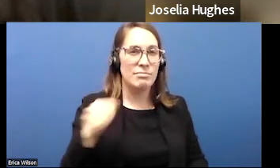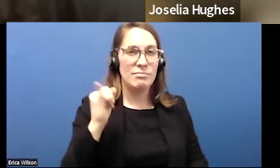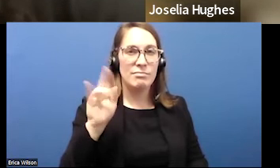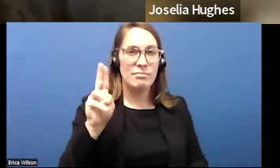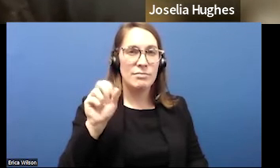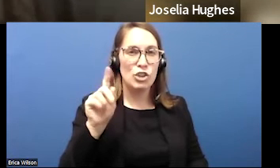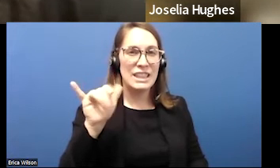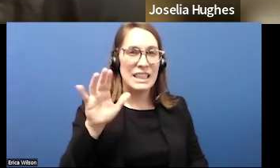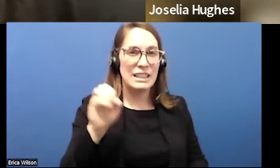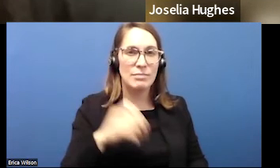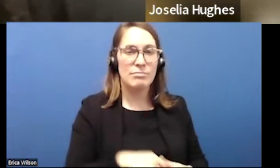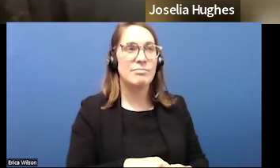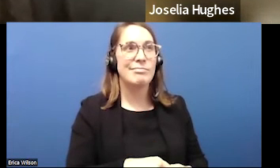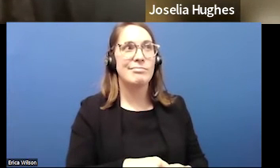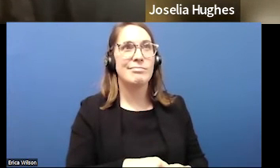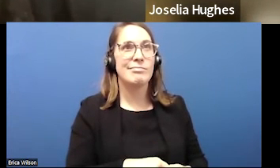there's something about it that I feel like